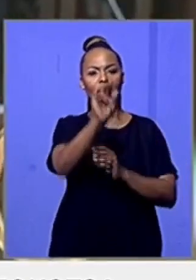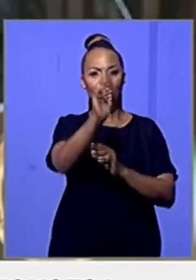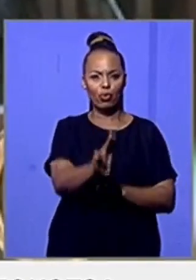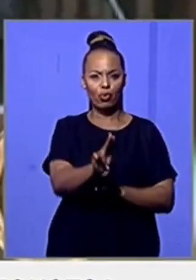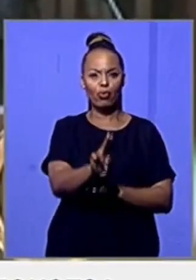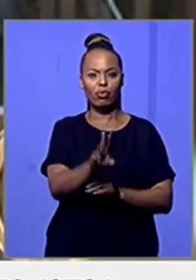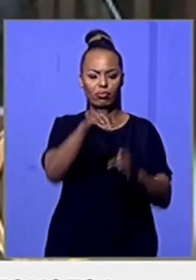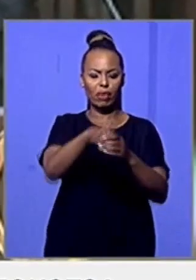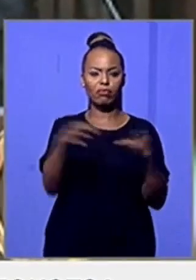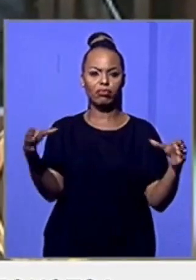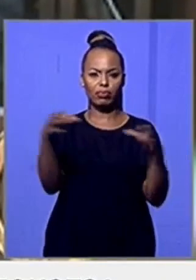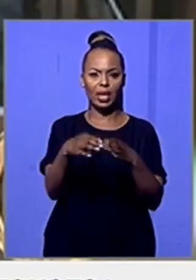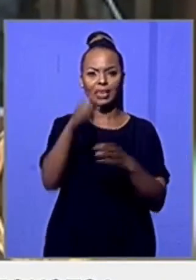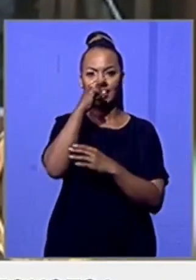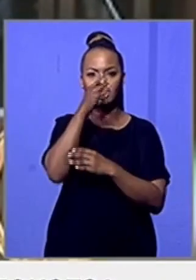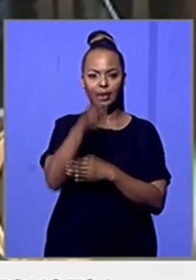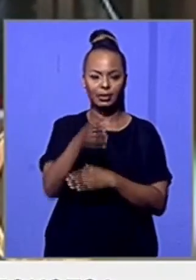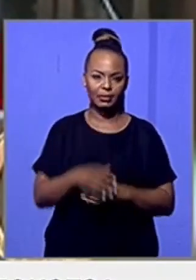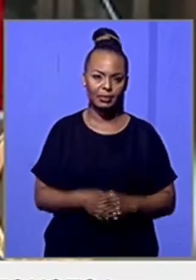tsenetseng pitsokgolo kwa Sandton.